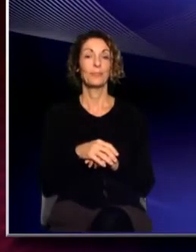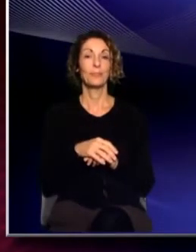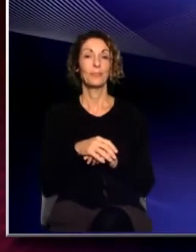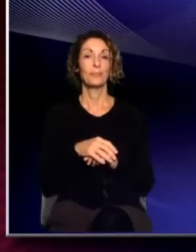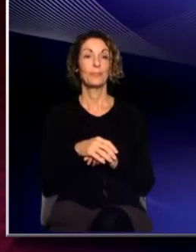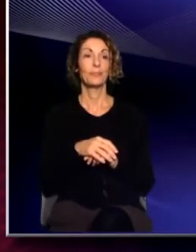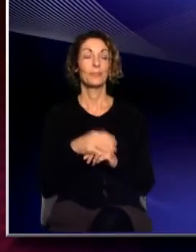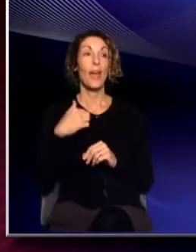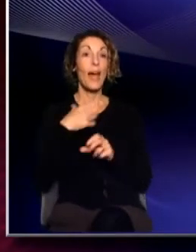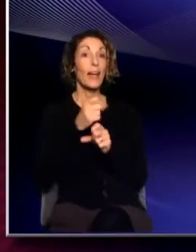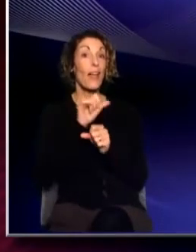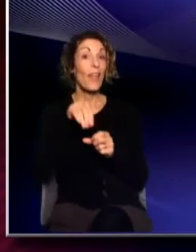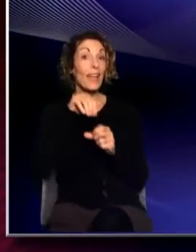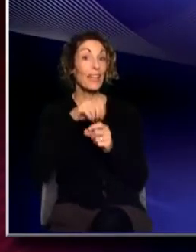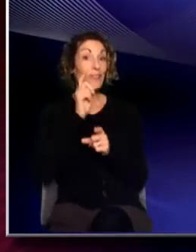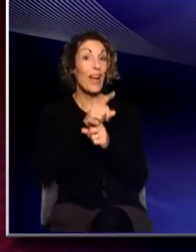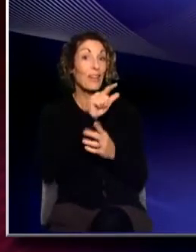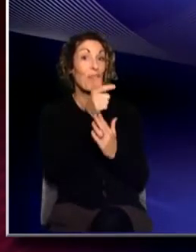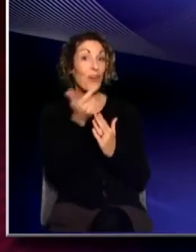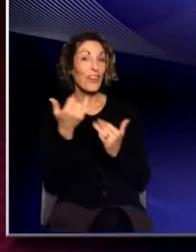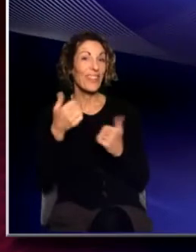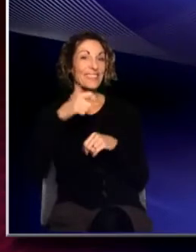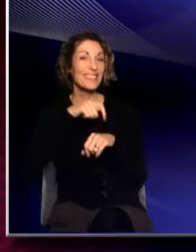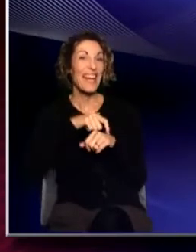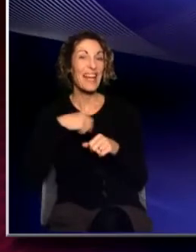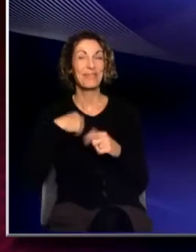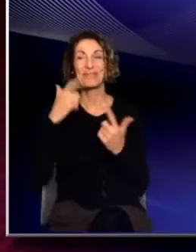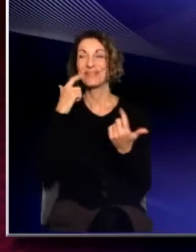I got it in the right order this time. I didn't make her go first.